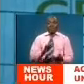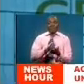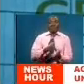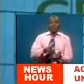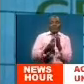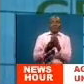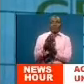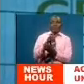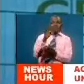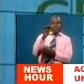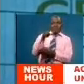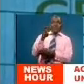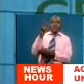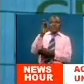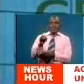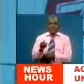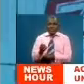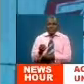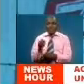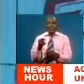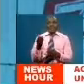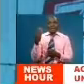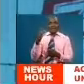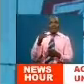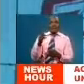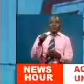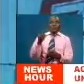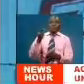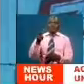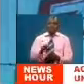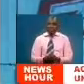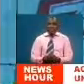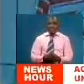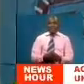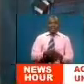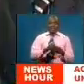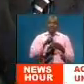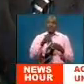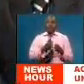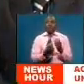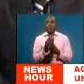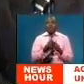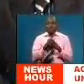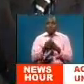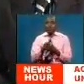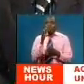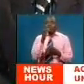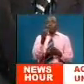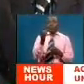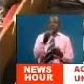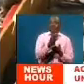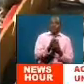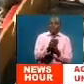represents a growth of 14.6% over that of 2012. The drivers of the growth were food and beverage